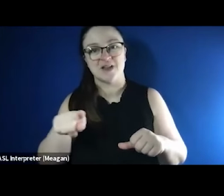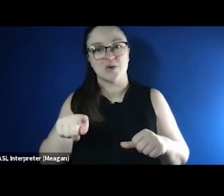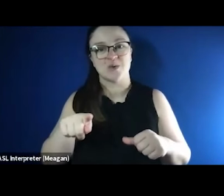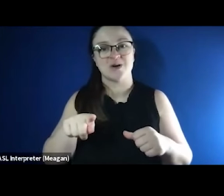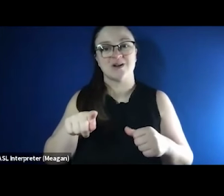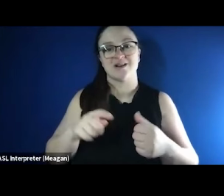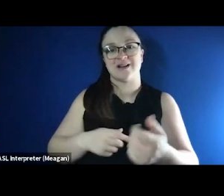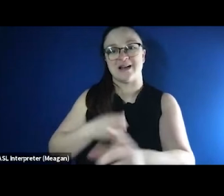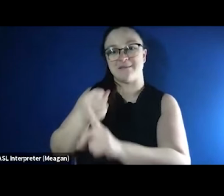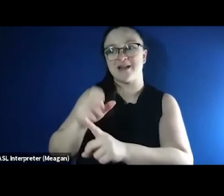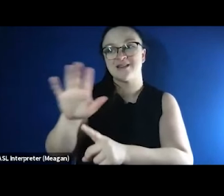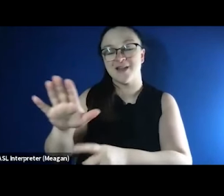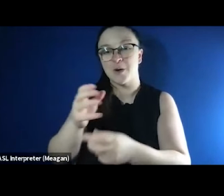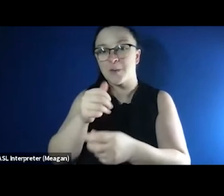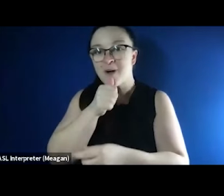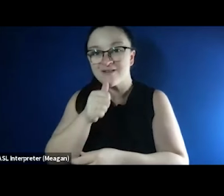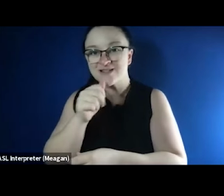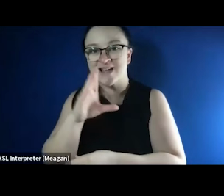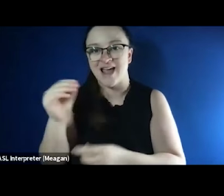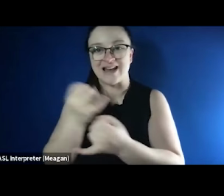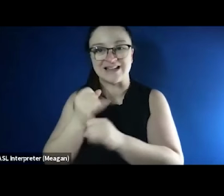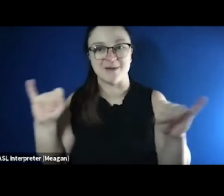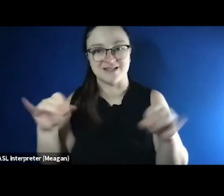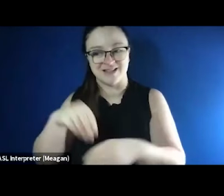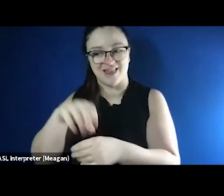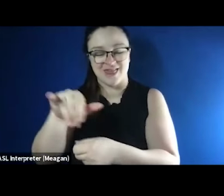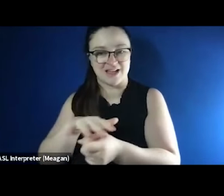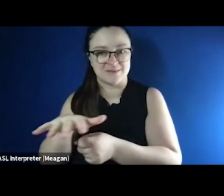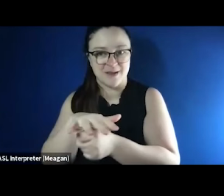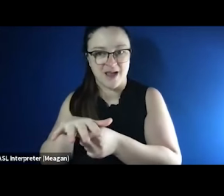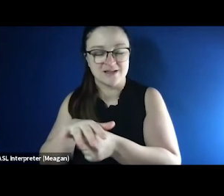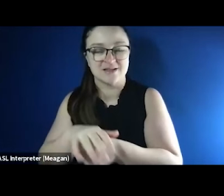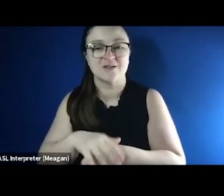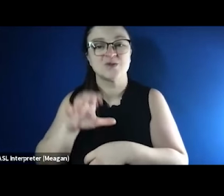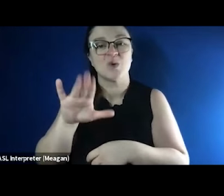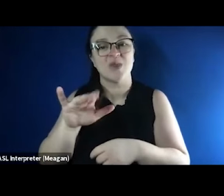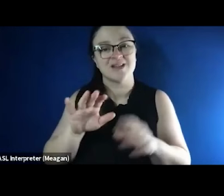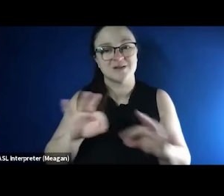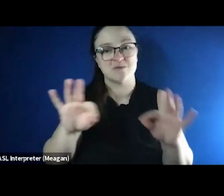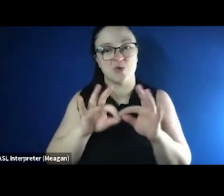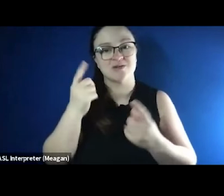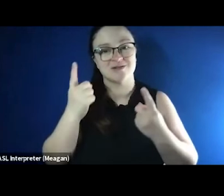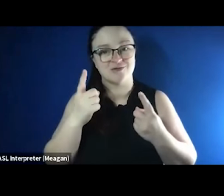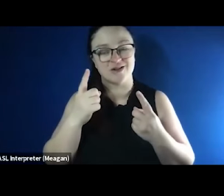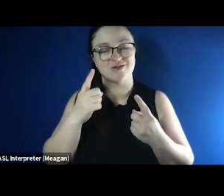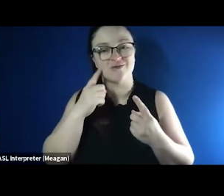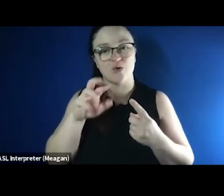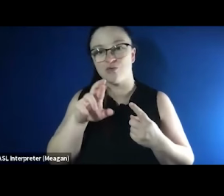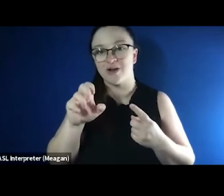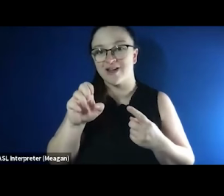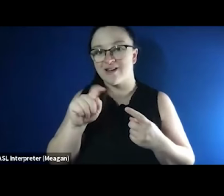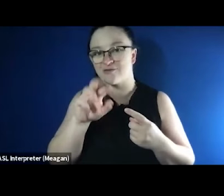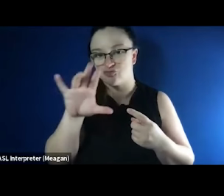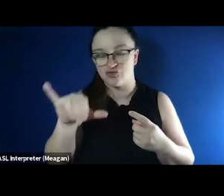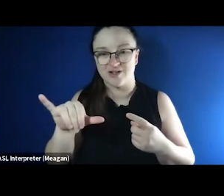privacy and autonomy in this space. So that is also an important consideration in terms of reentry. If individuals are